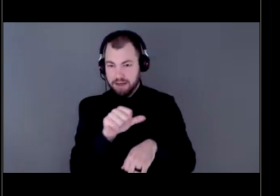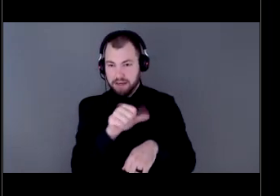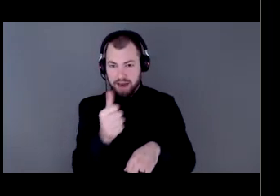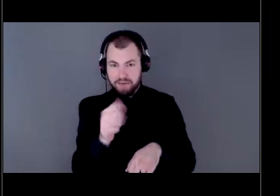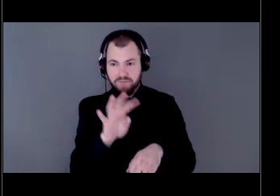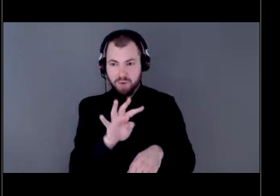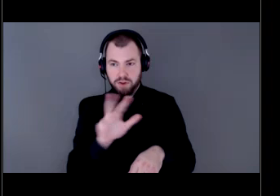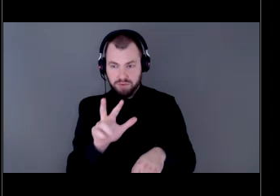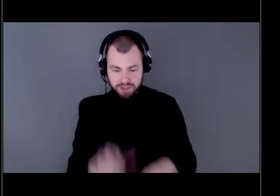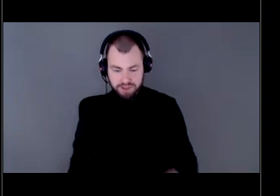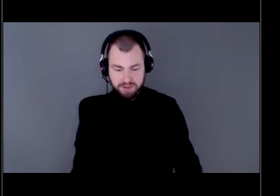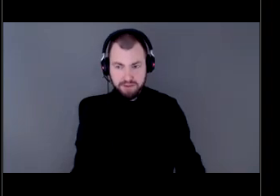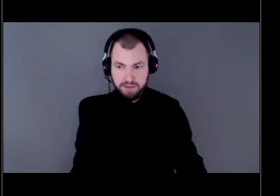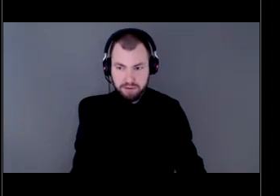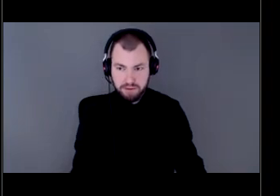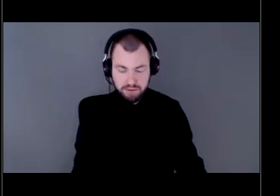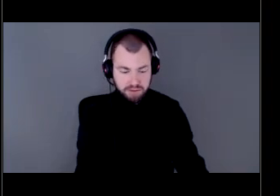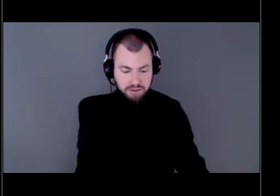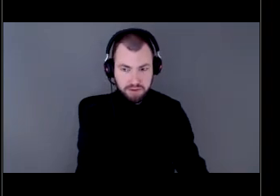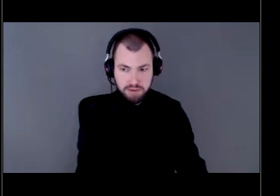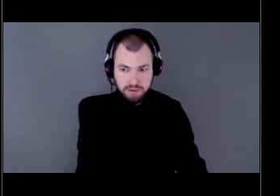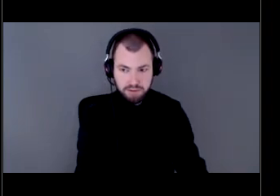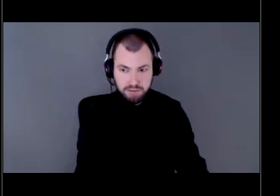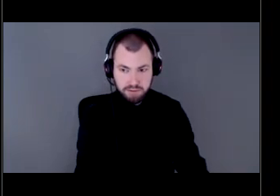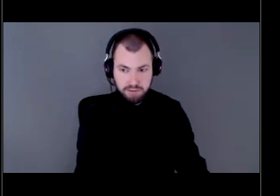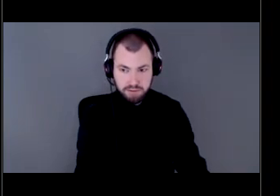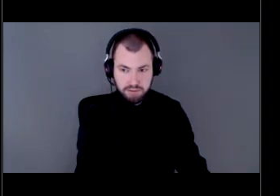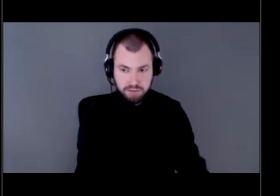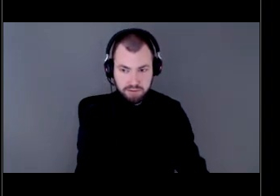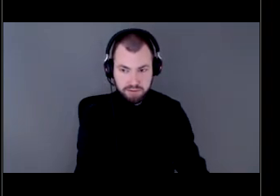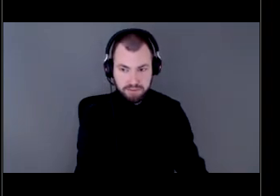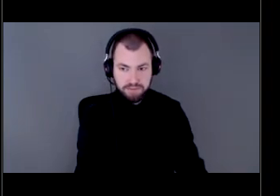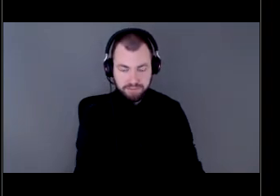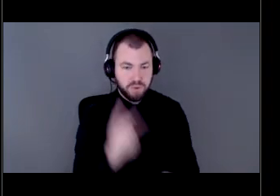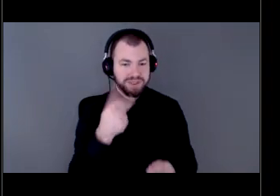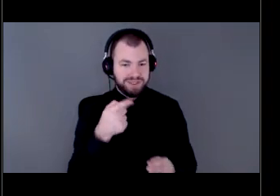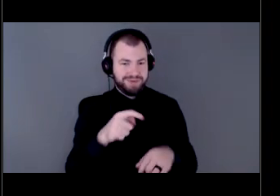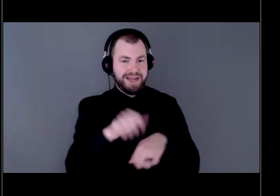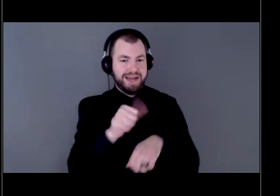10:43. I'll see you all then. Thank you so much.